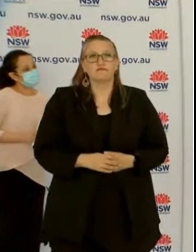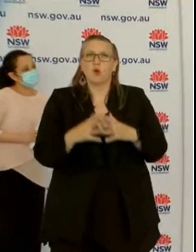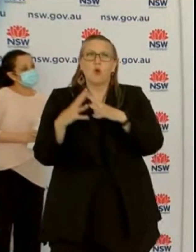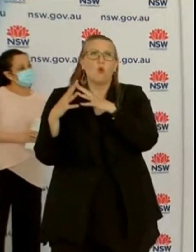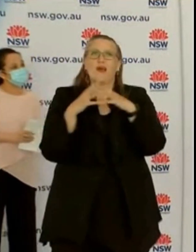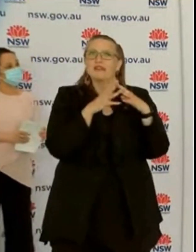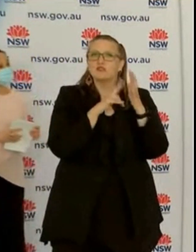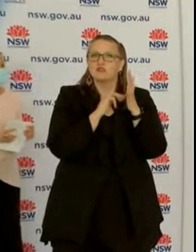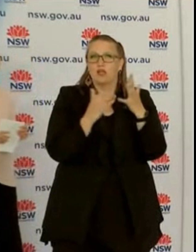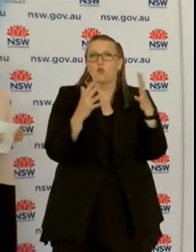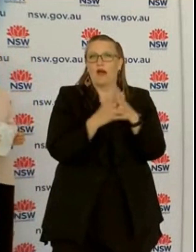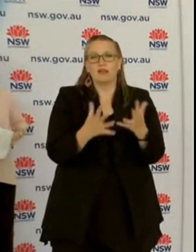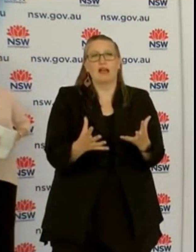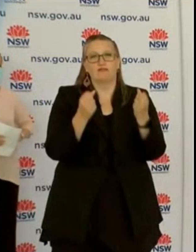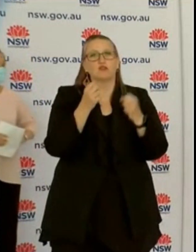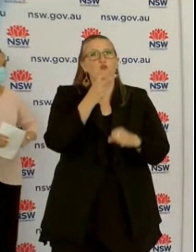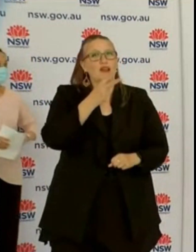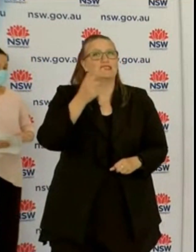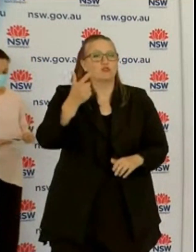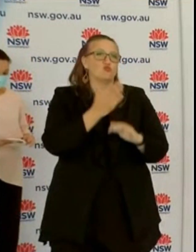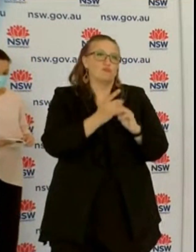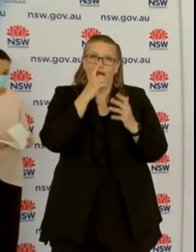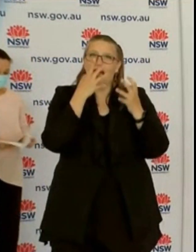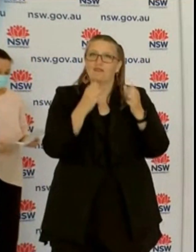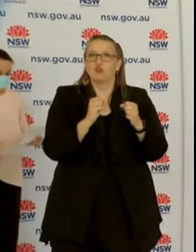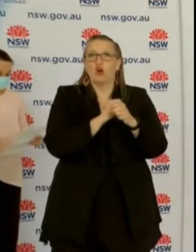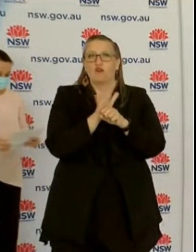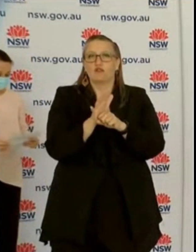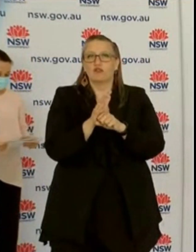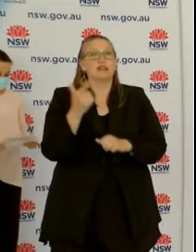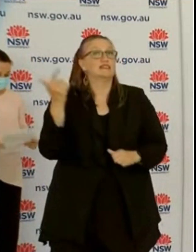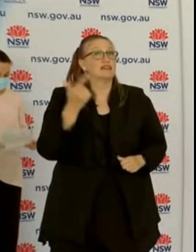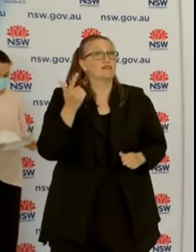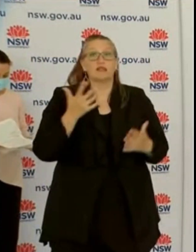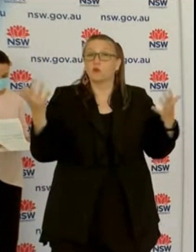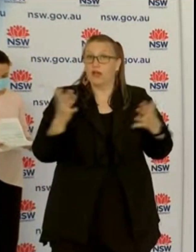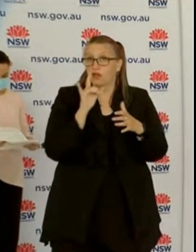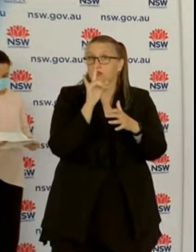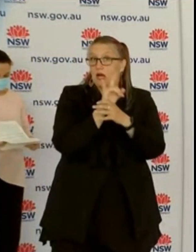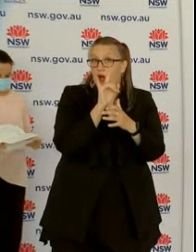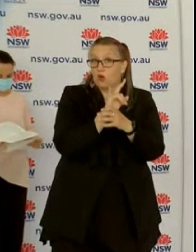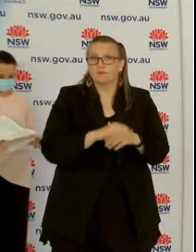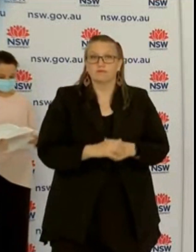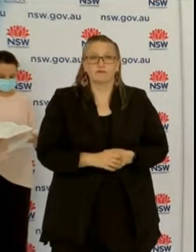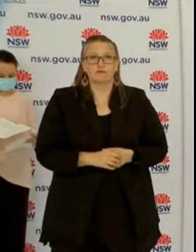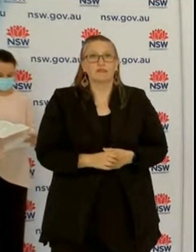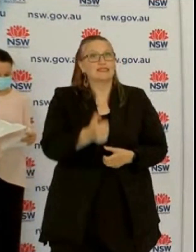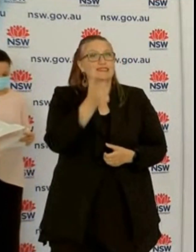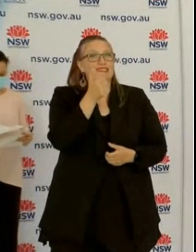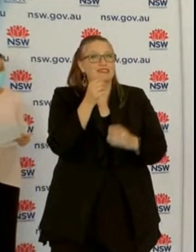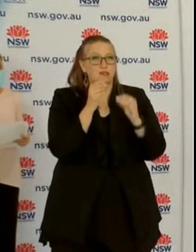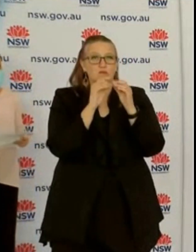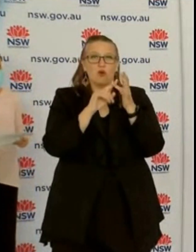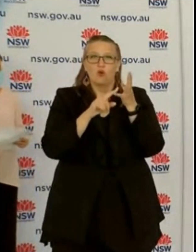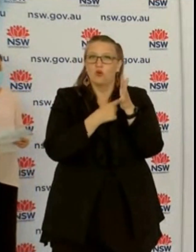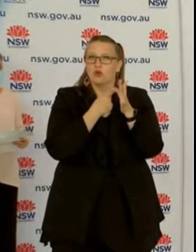New South Wales Local Health District, there were 27 new cases. 17 of those cases were in the Dubbo local government area, 6 in